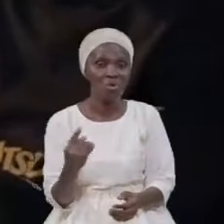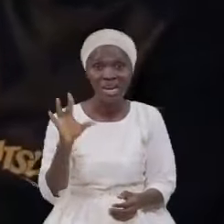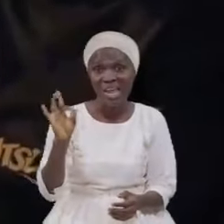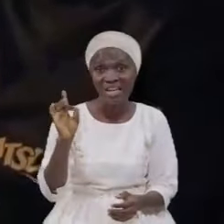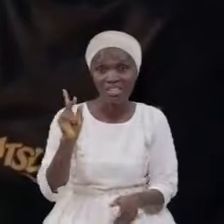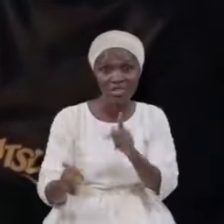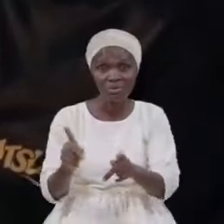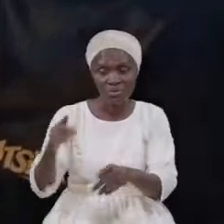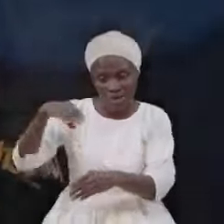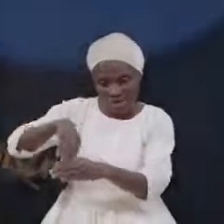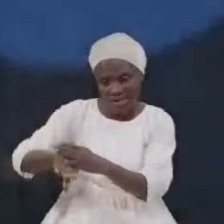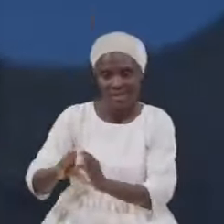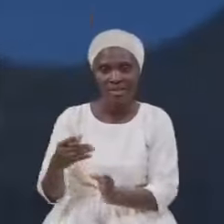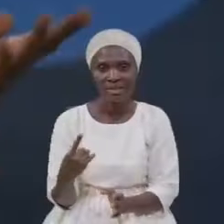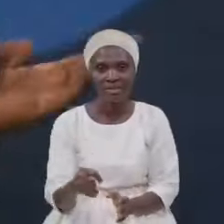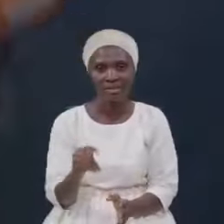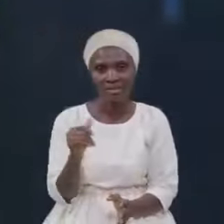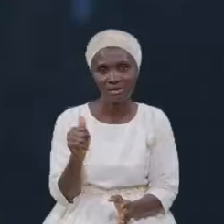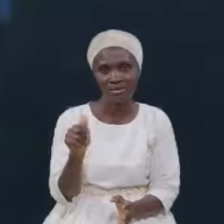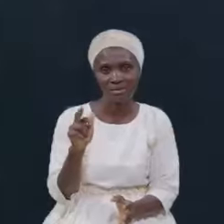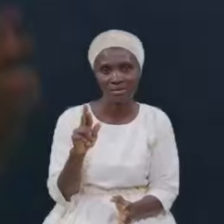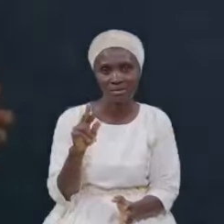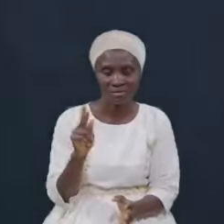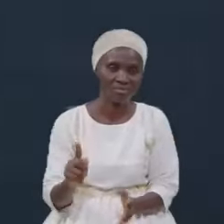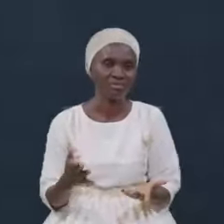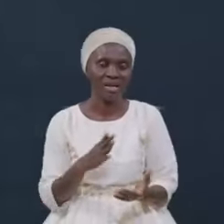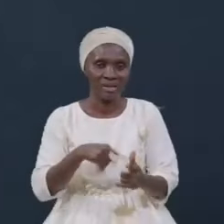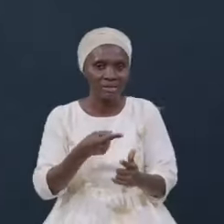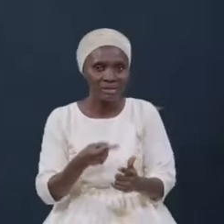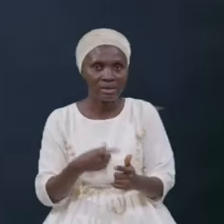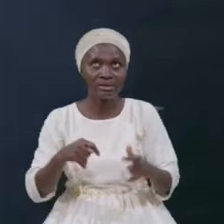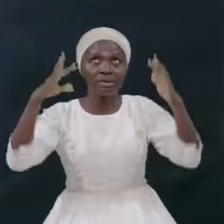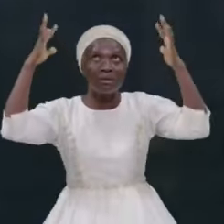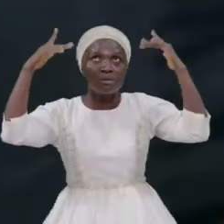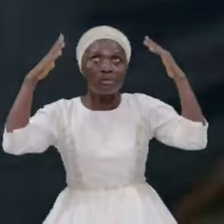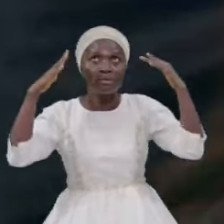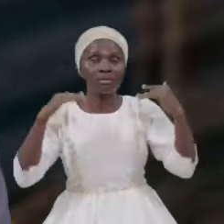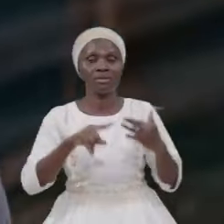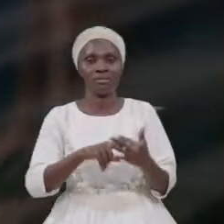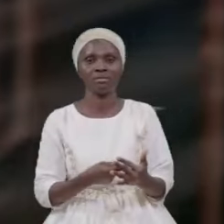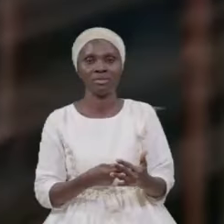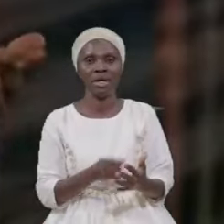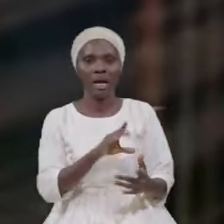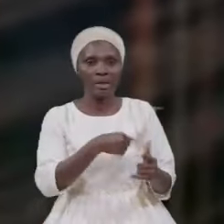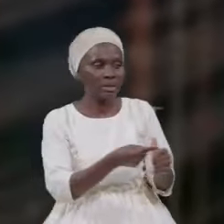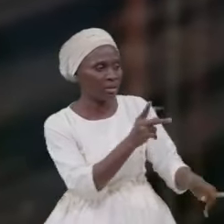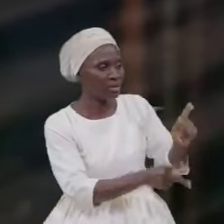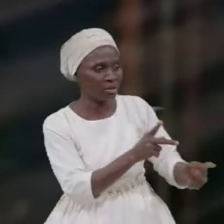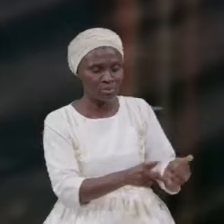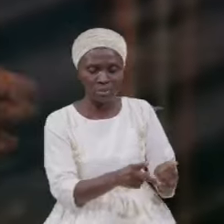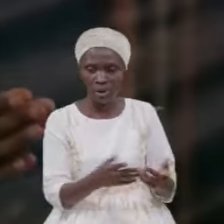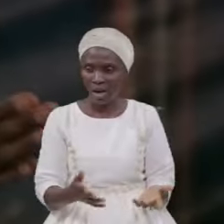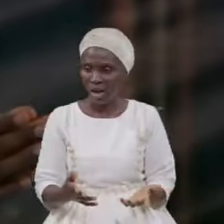the flood began. They began to cry, Uncle Noah, Uncle Noah, you remember me? You preached to me.